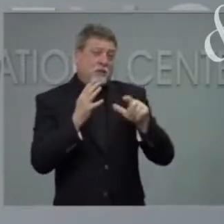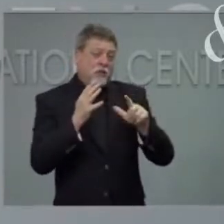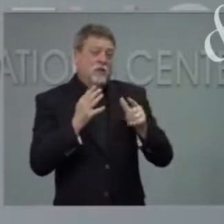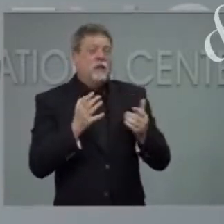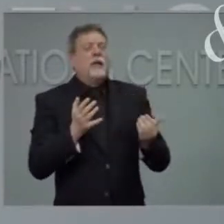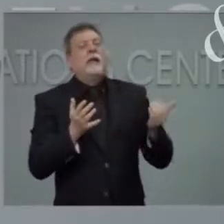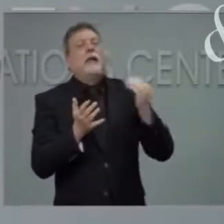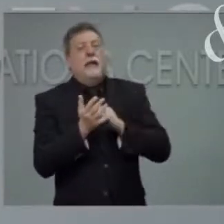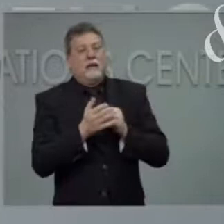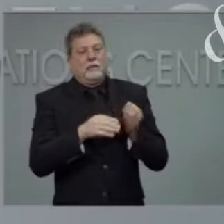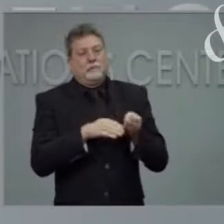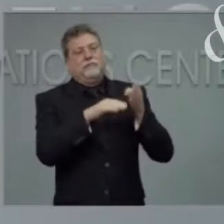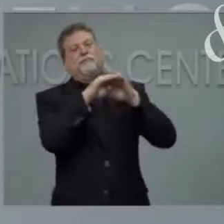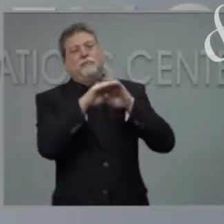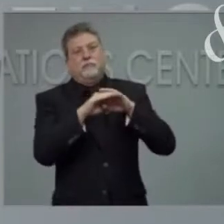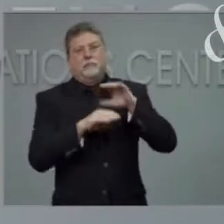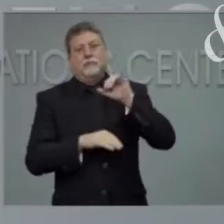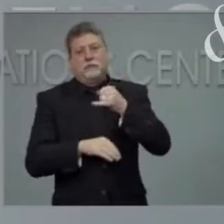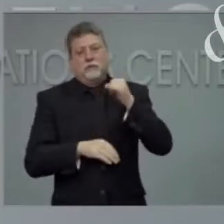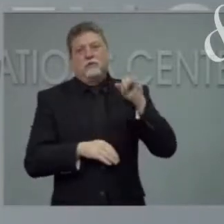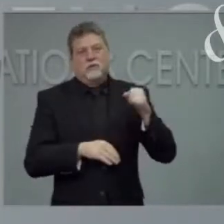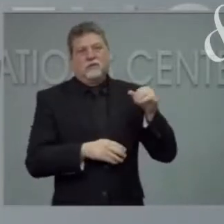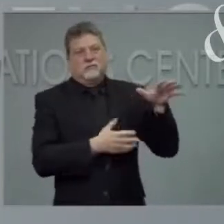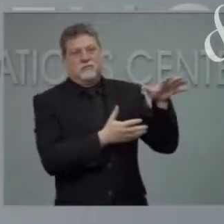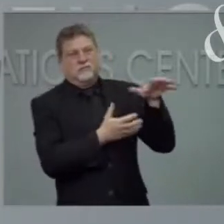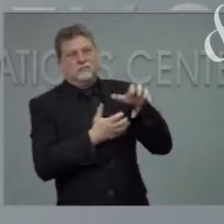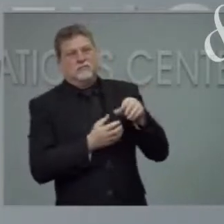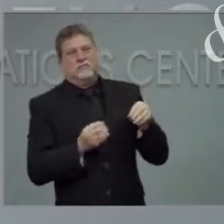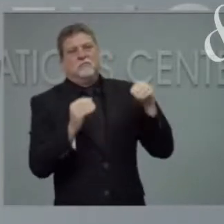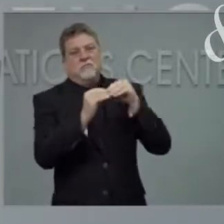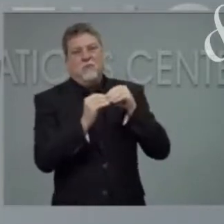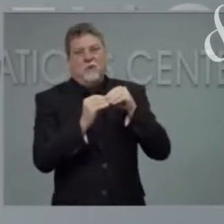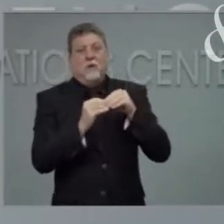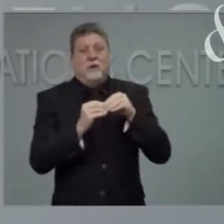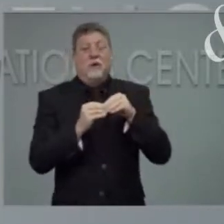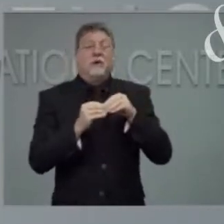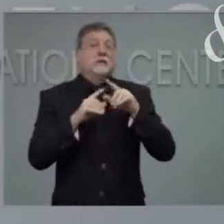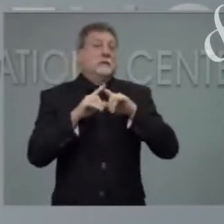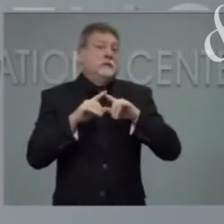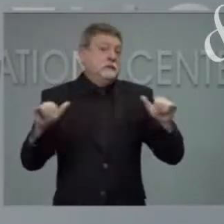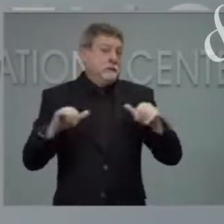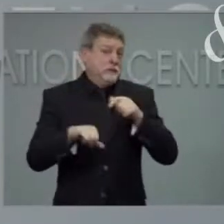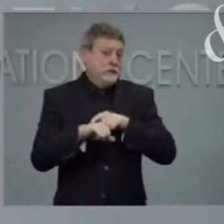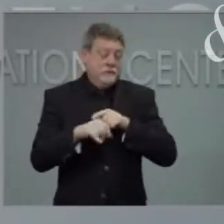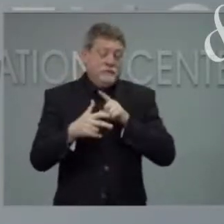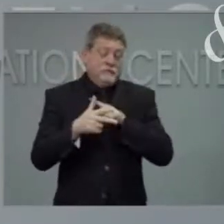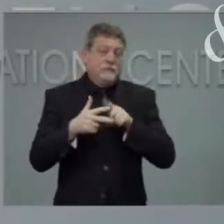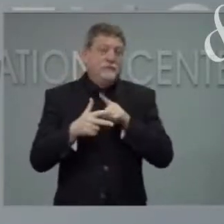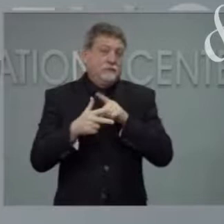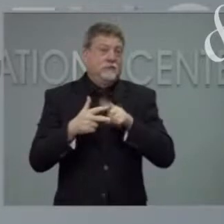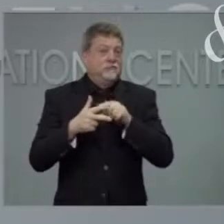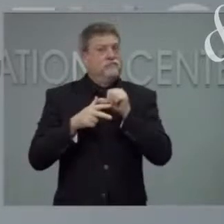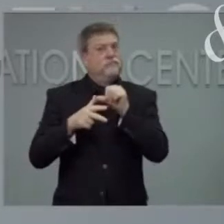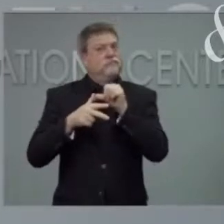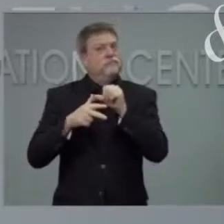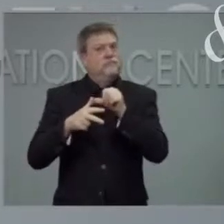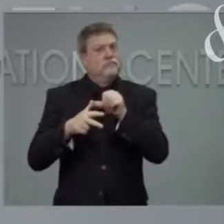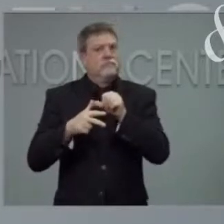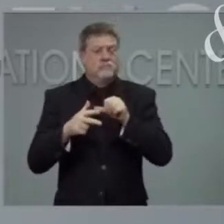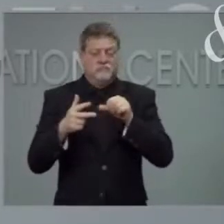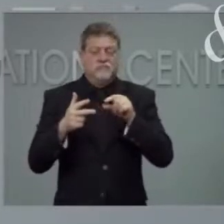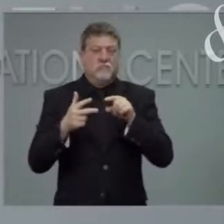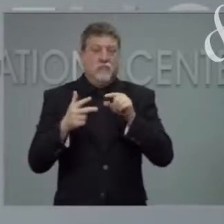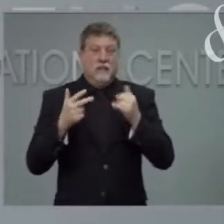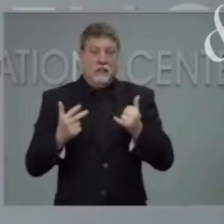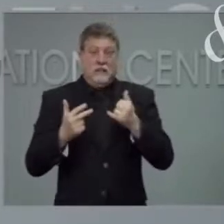we should be seeing a pickup in the number of Johnson & Johnson vaccines, and expect they expect to have even more than